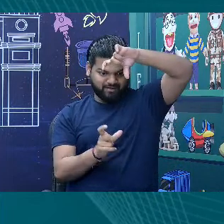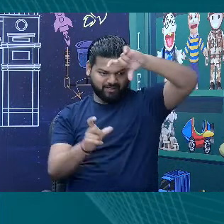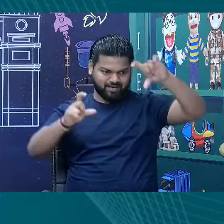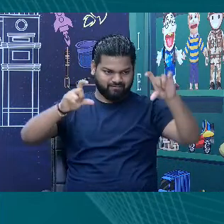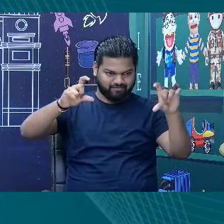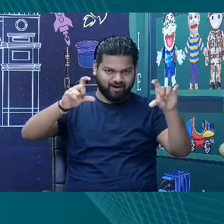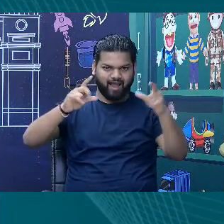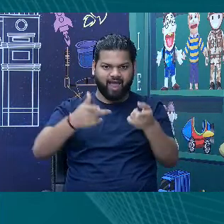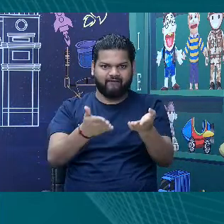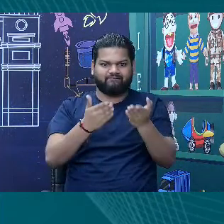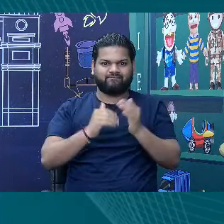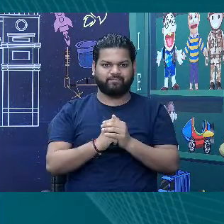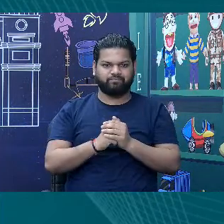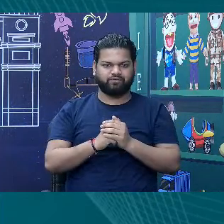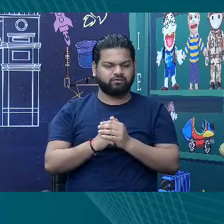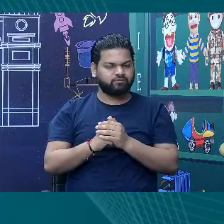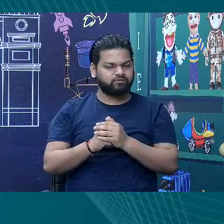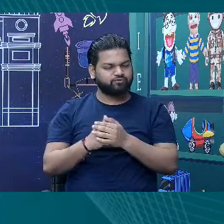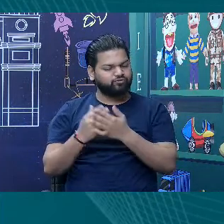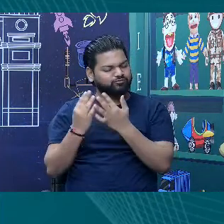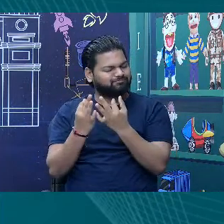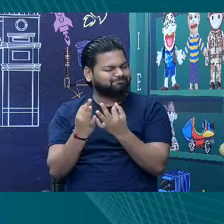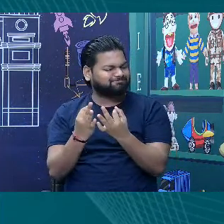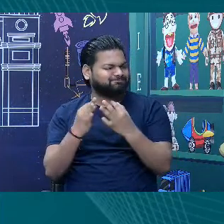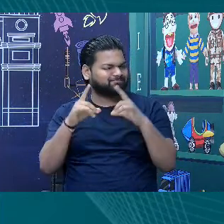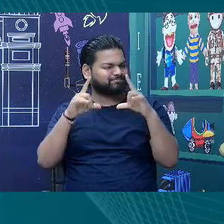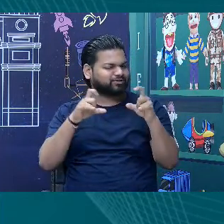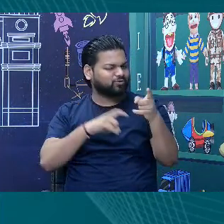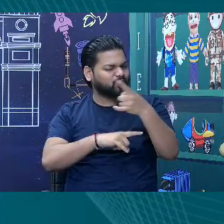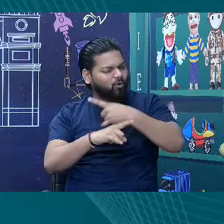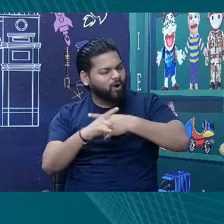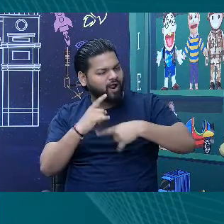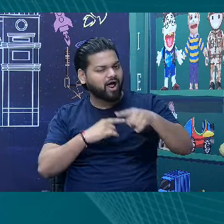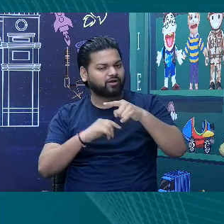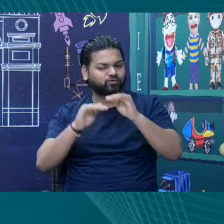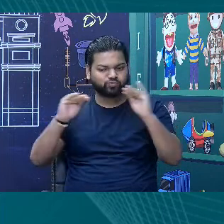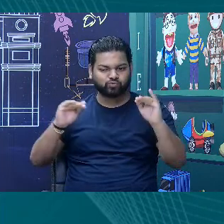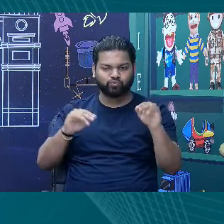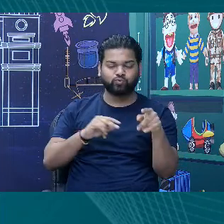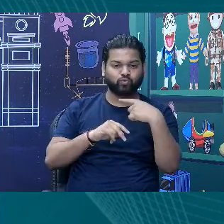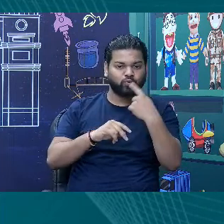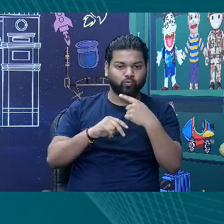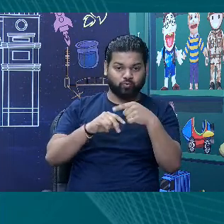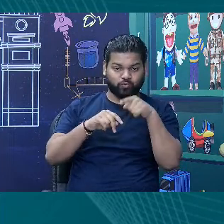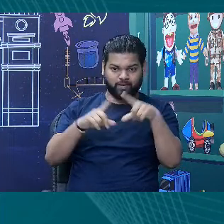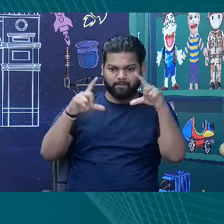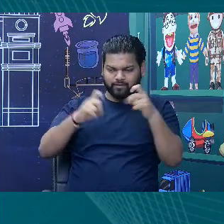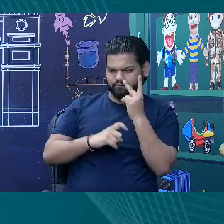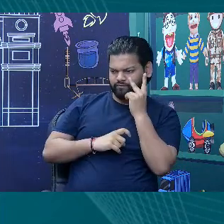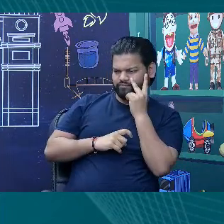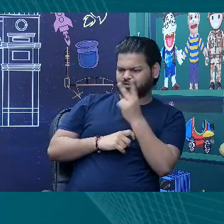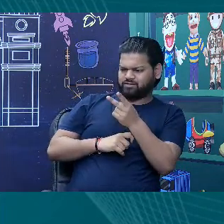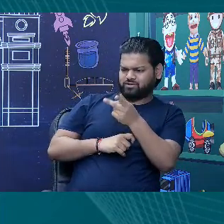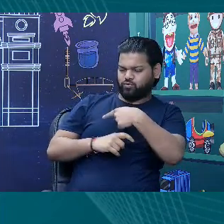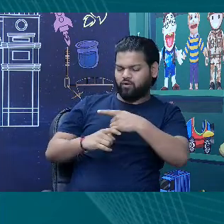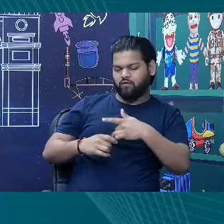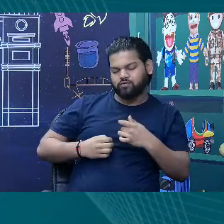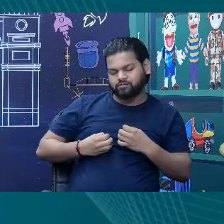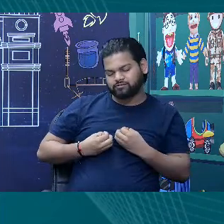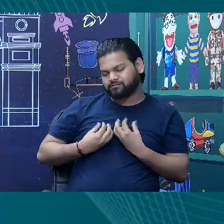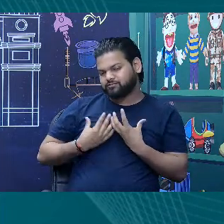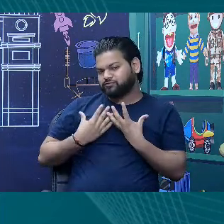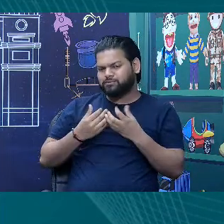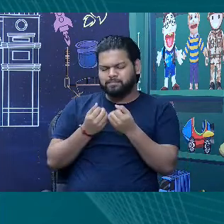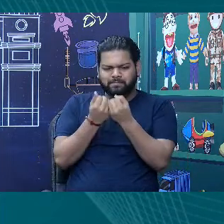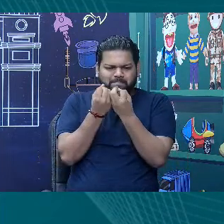pleasant view for all the students, you know, those who are admirer of this university and those who have the dream